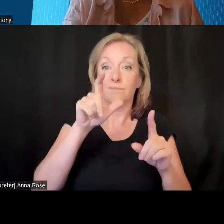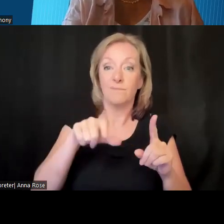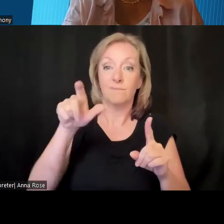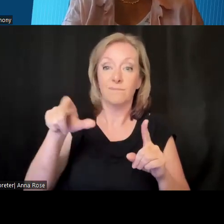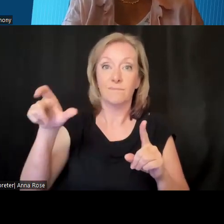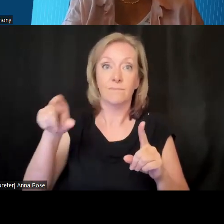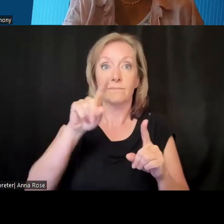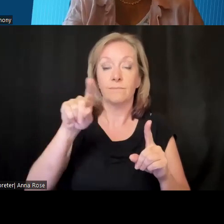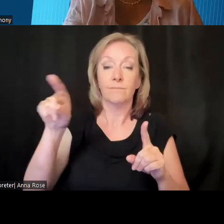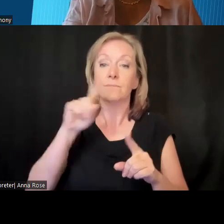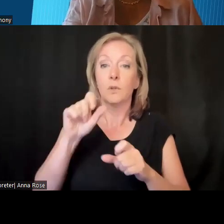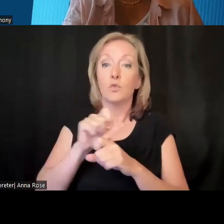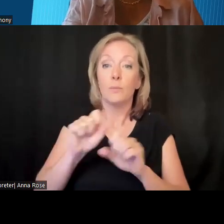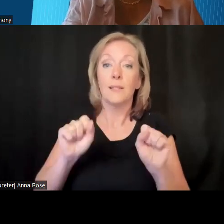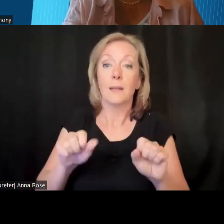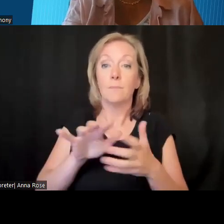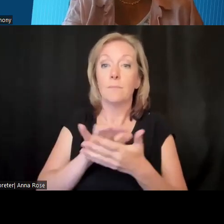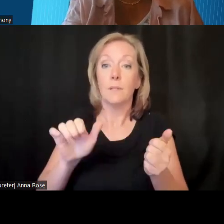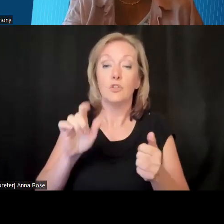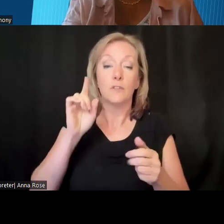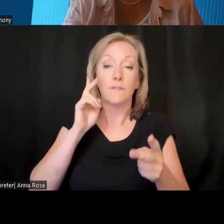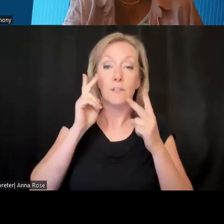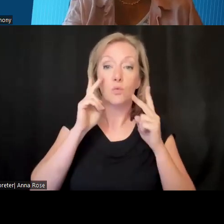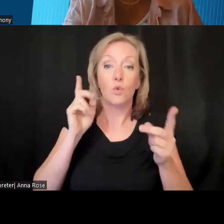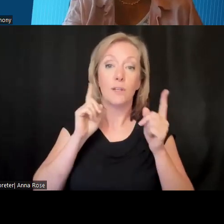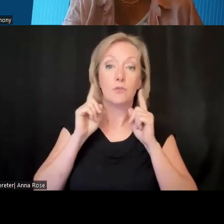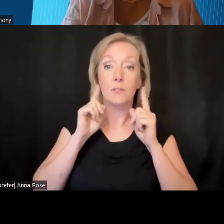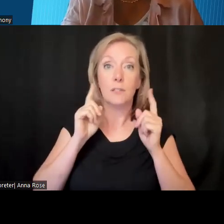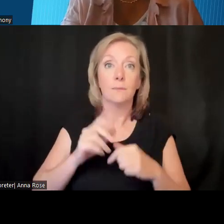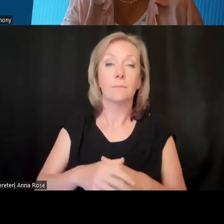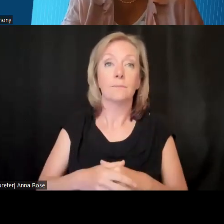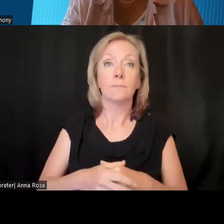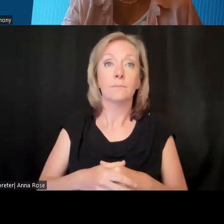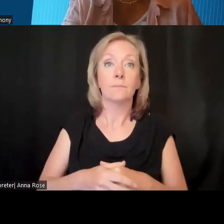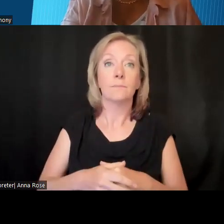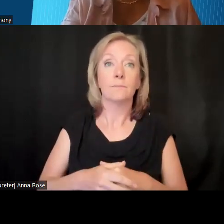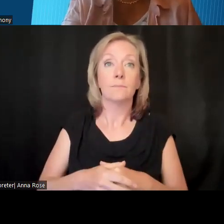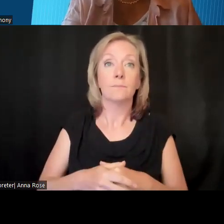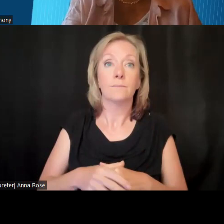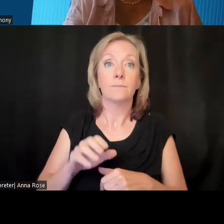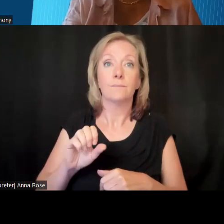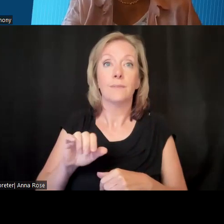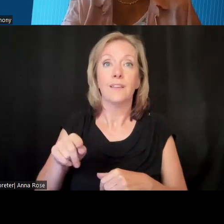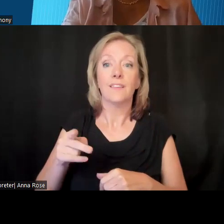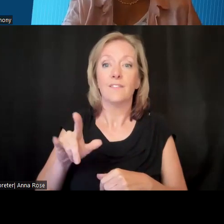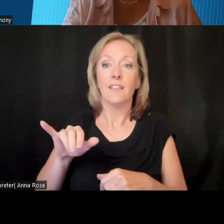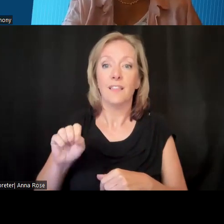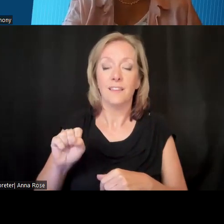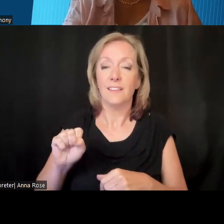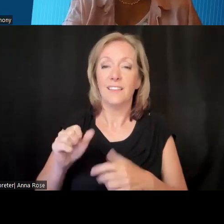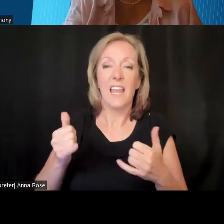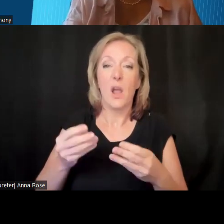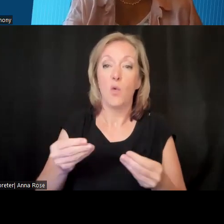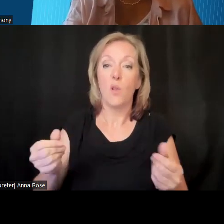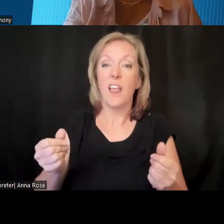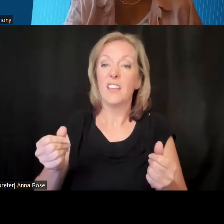have damage, potential damage to the visual and hearing systems. So we don't see syphilis like we did in the old days. At one